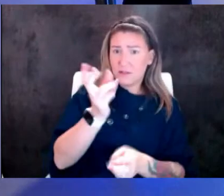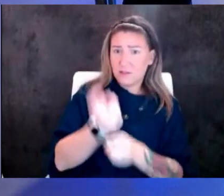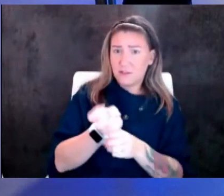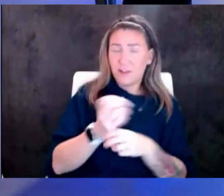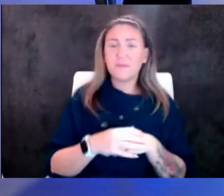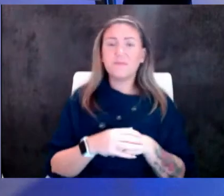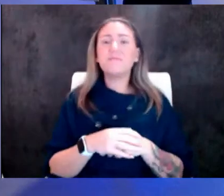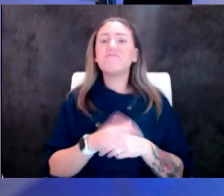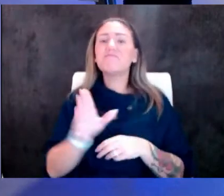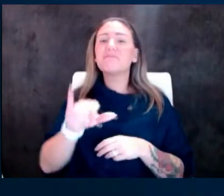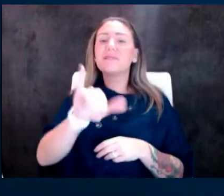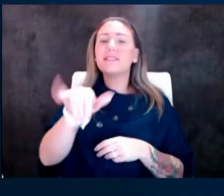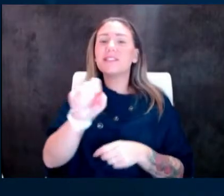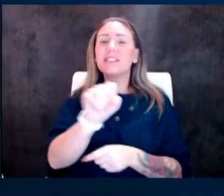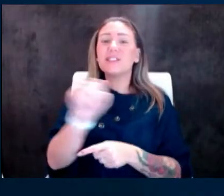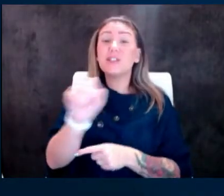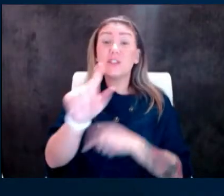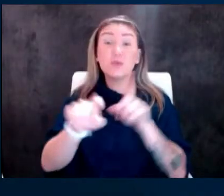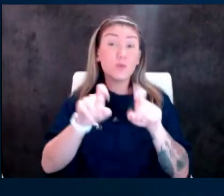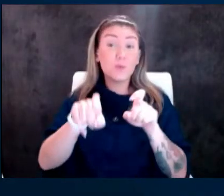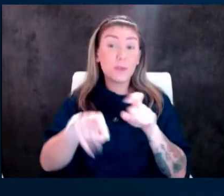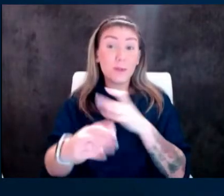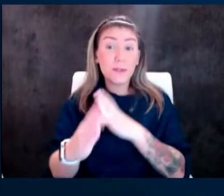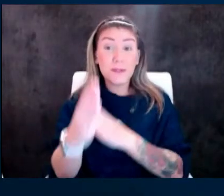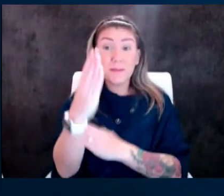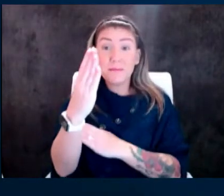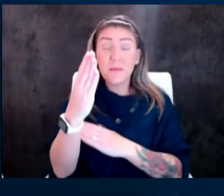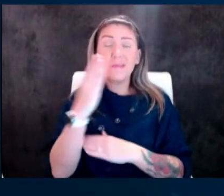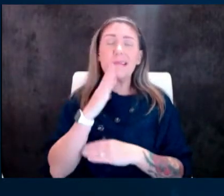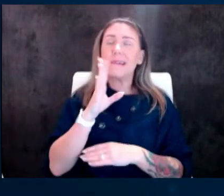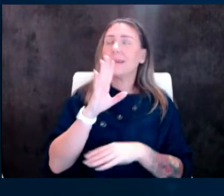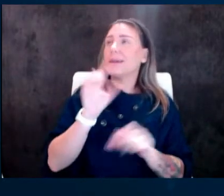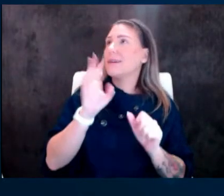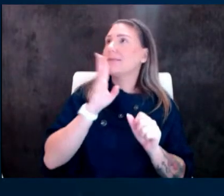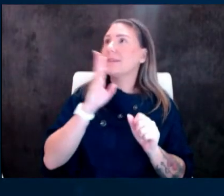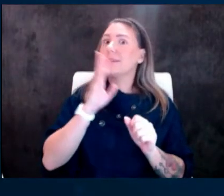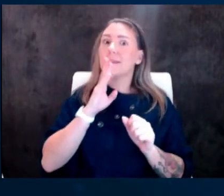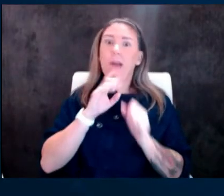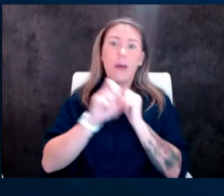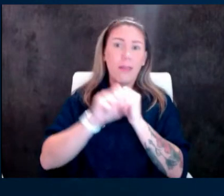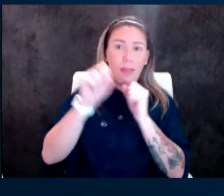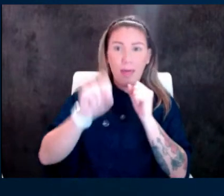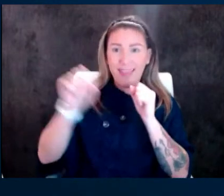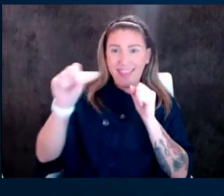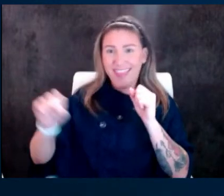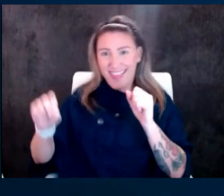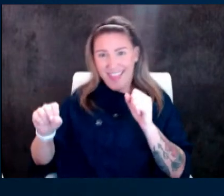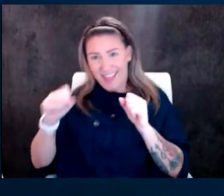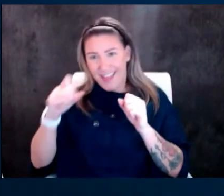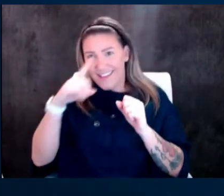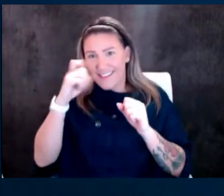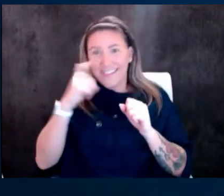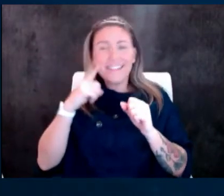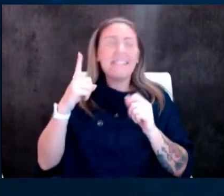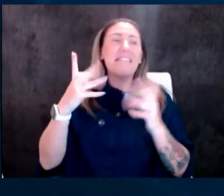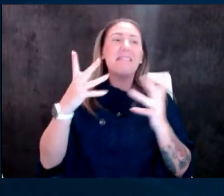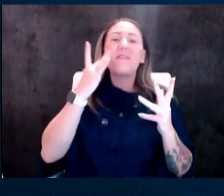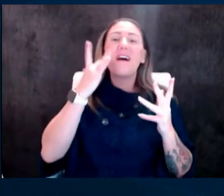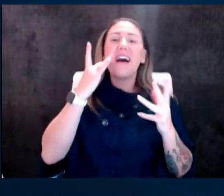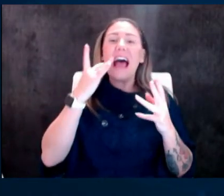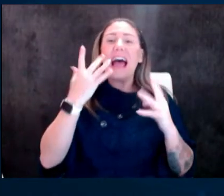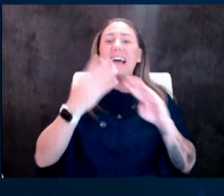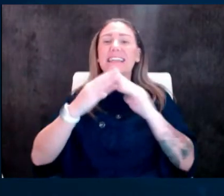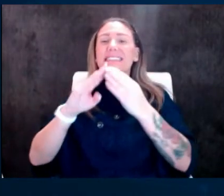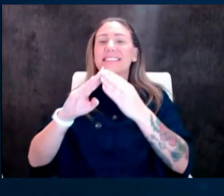let's see what questions we have out there this morning. We could sit here and talk about this for quite a while because we're going to paint the city green, I think, it sounds like, in Charlie's